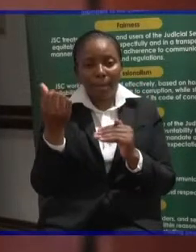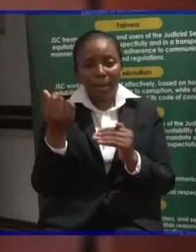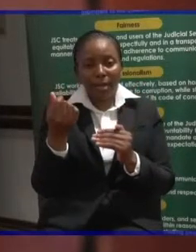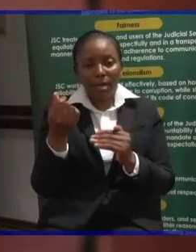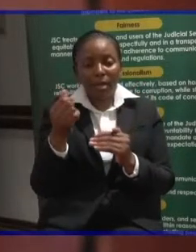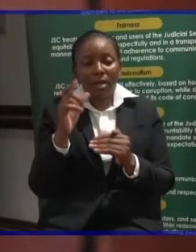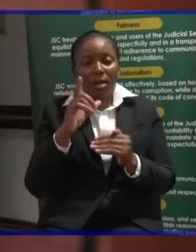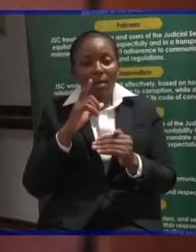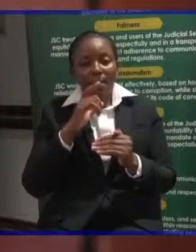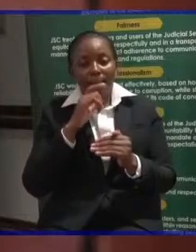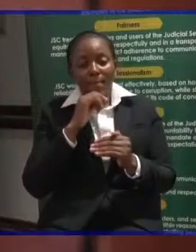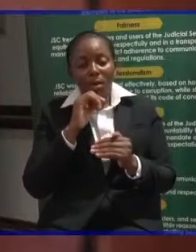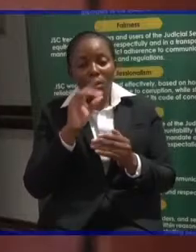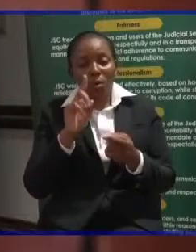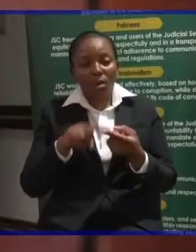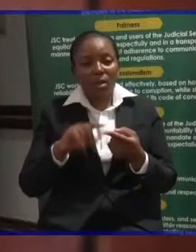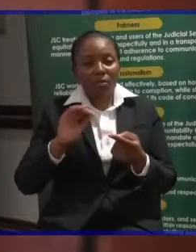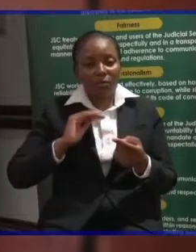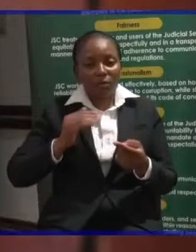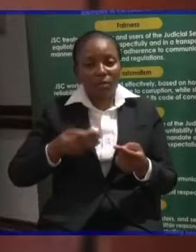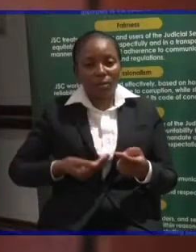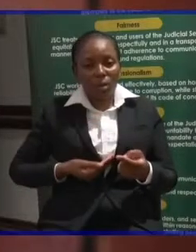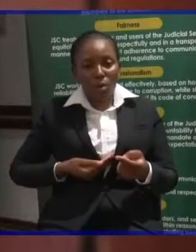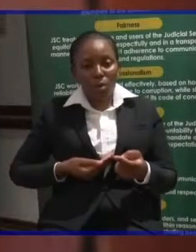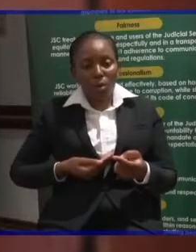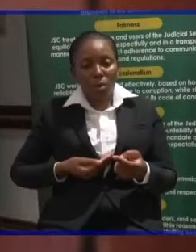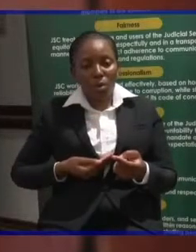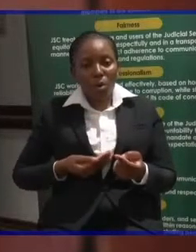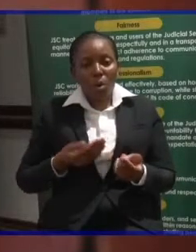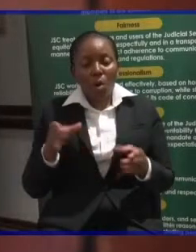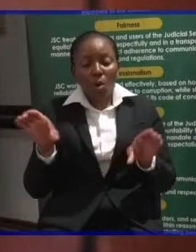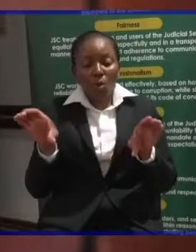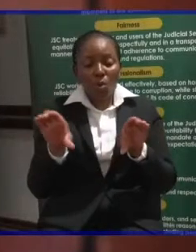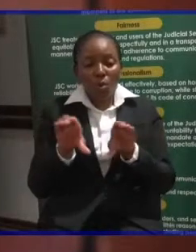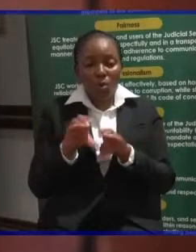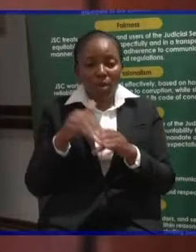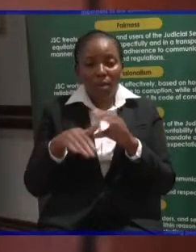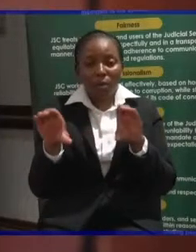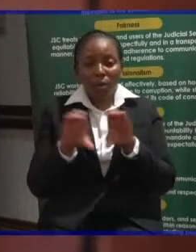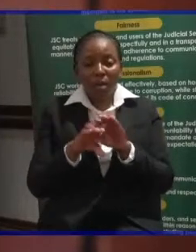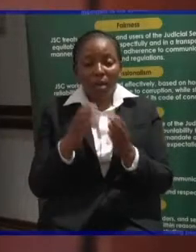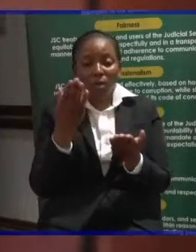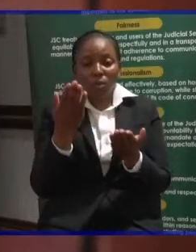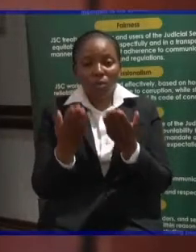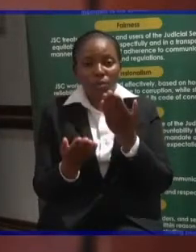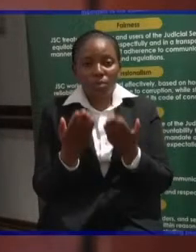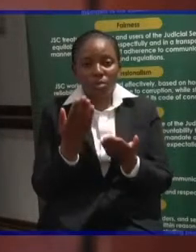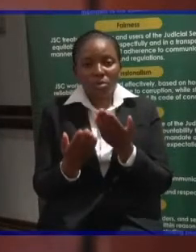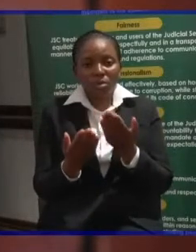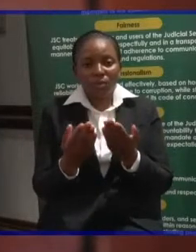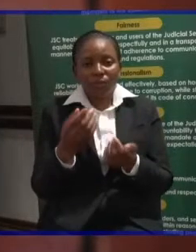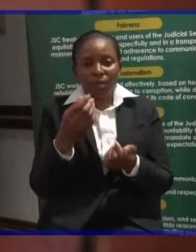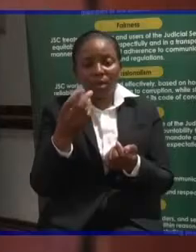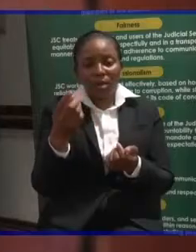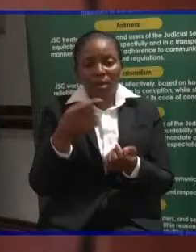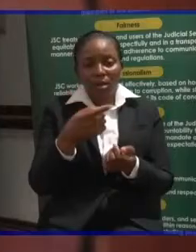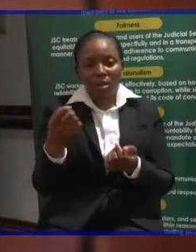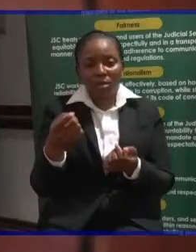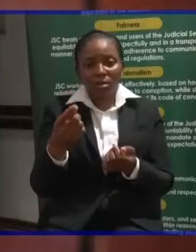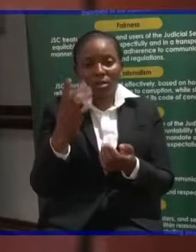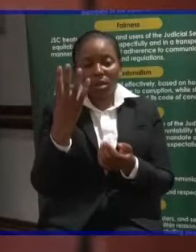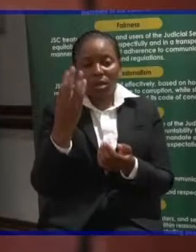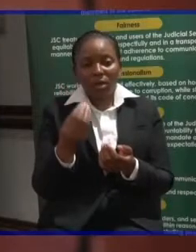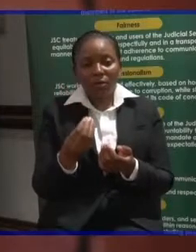and females in respect of work which is considered to